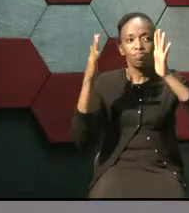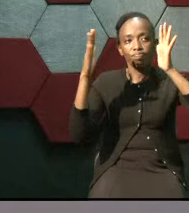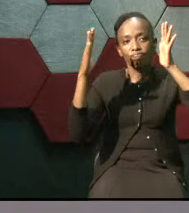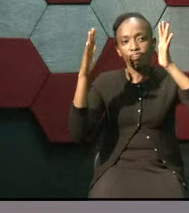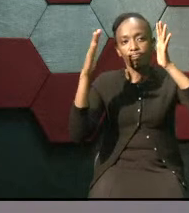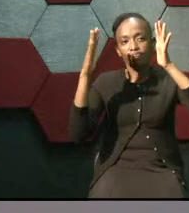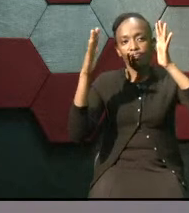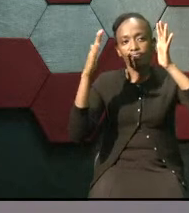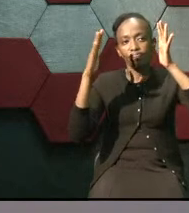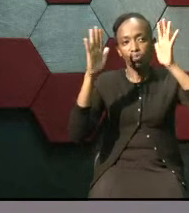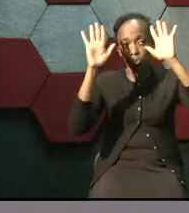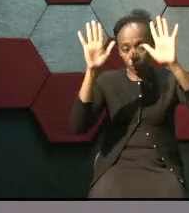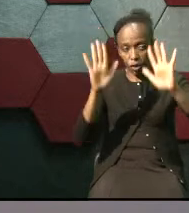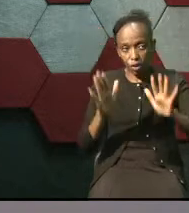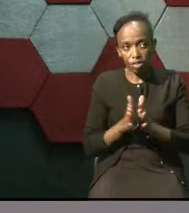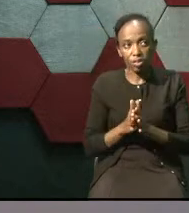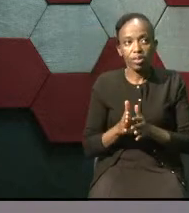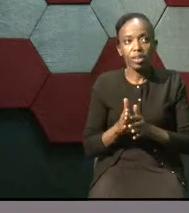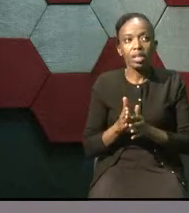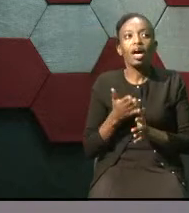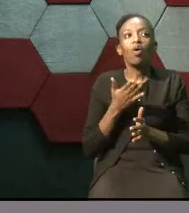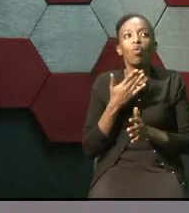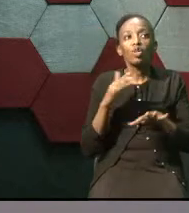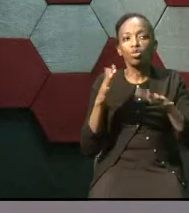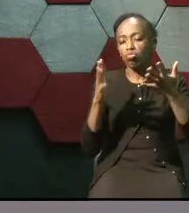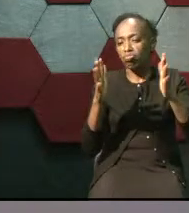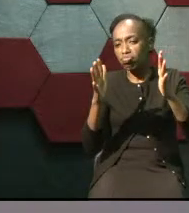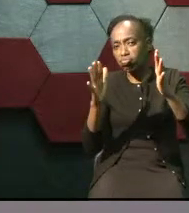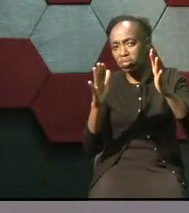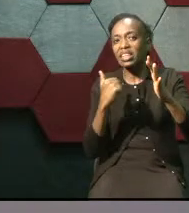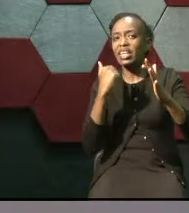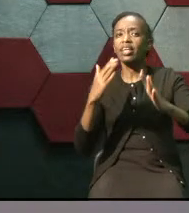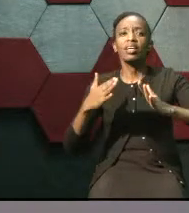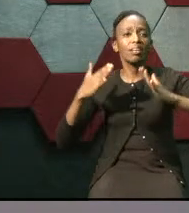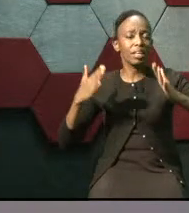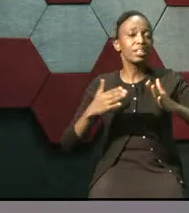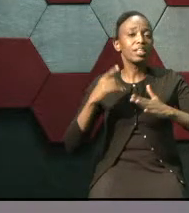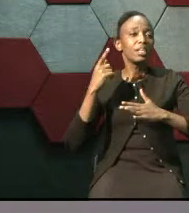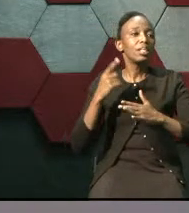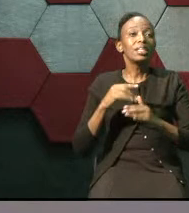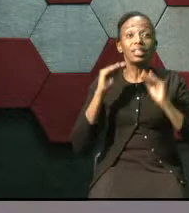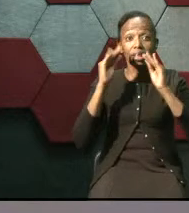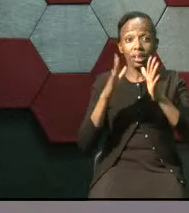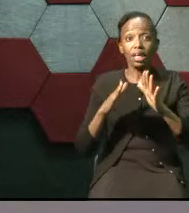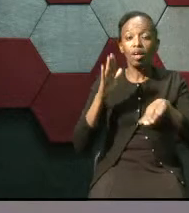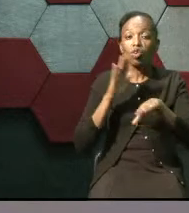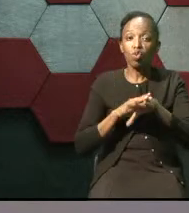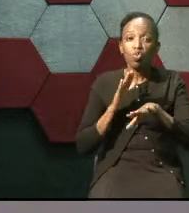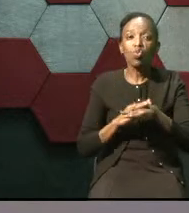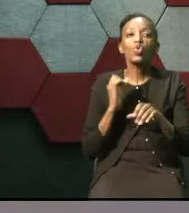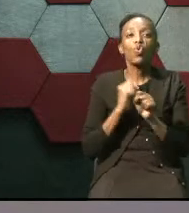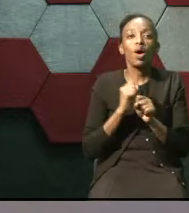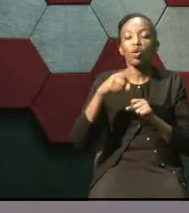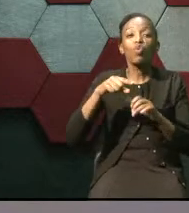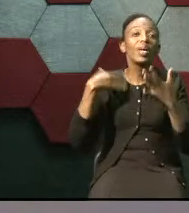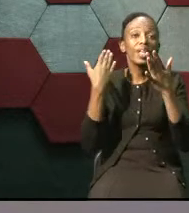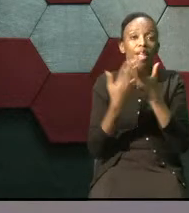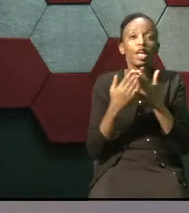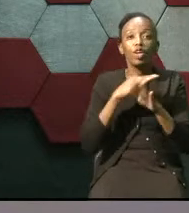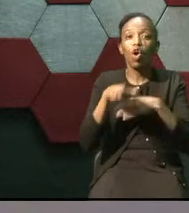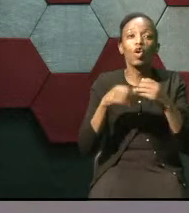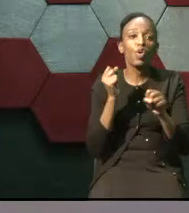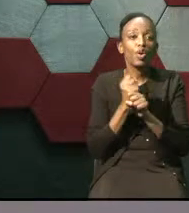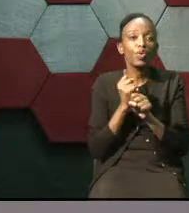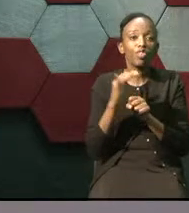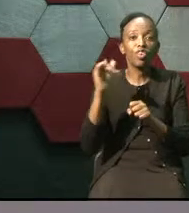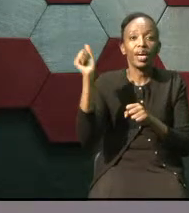Bwana Josephat, no, but Vanessa is raising her hand. I want to put mine here and just say great. Bwana Josephat, fantastic work. We really appreciate all you've been doing for us.